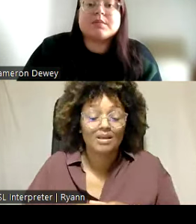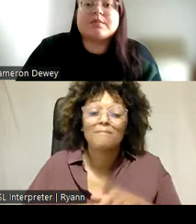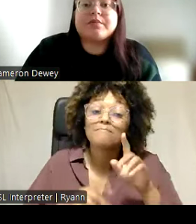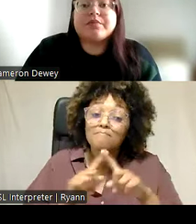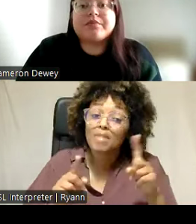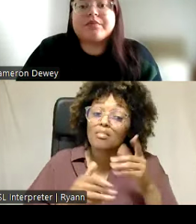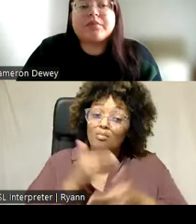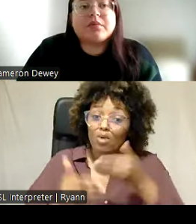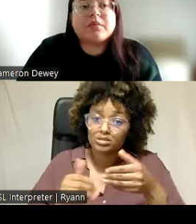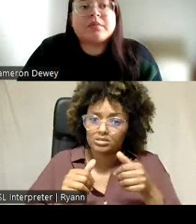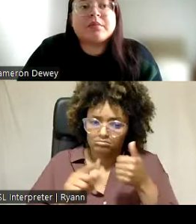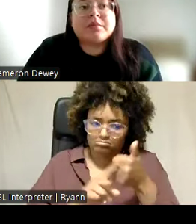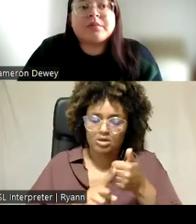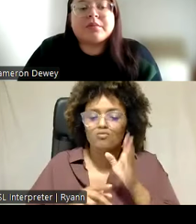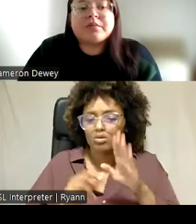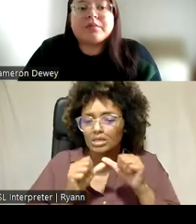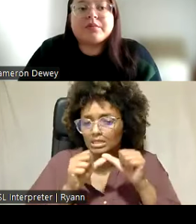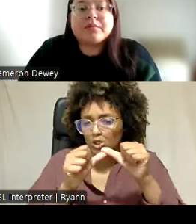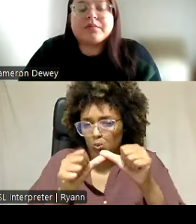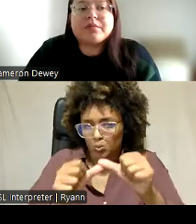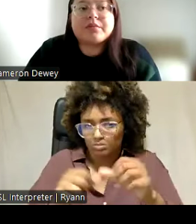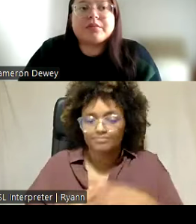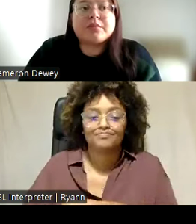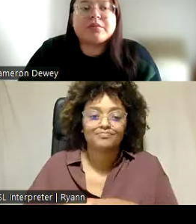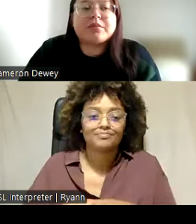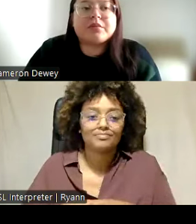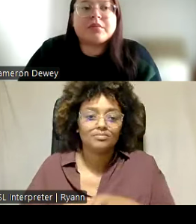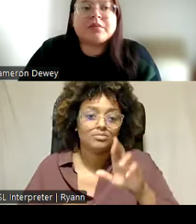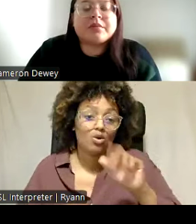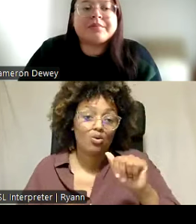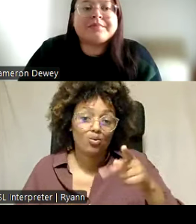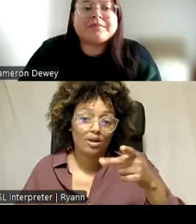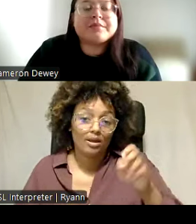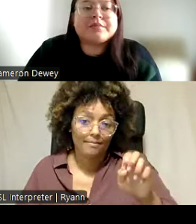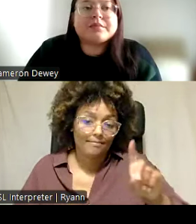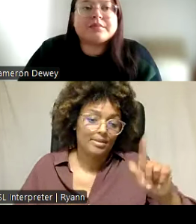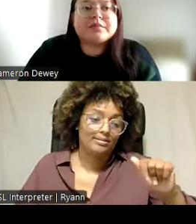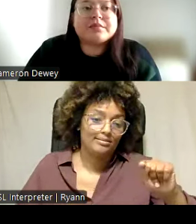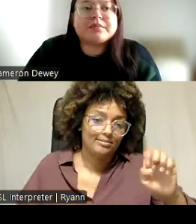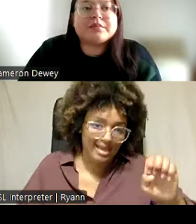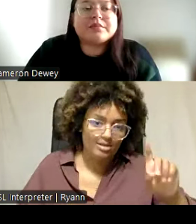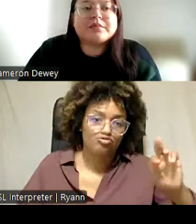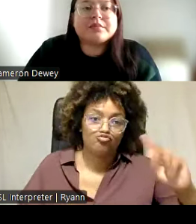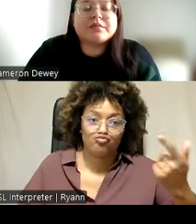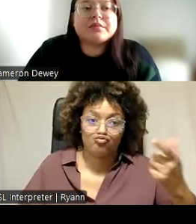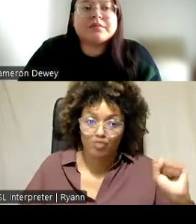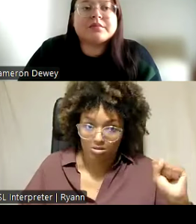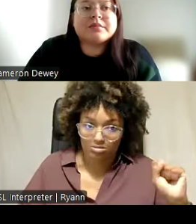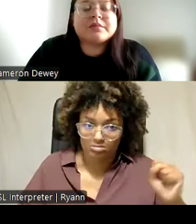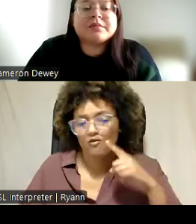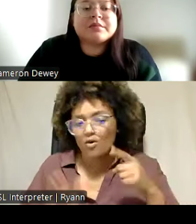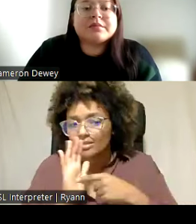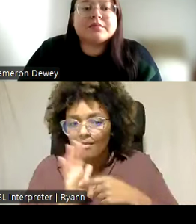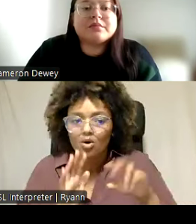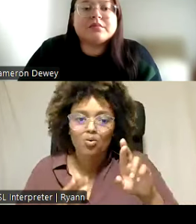On the other hand, rape date drugs like Rohypnol, do prevent encoding memory altogether